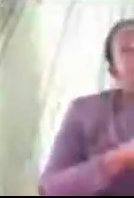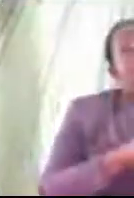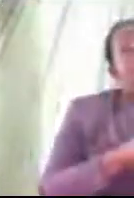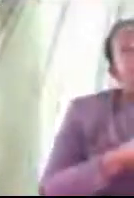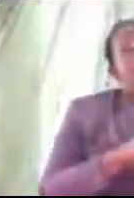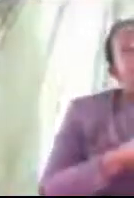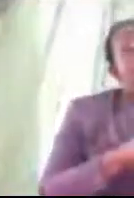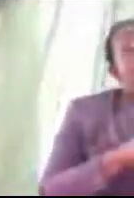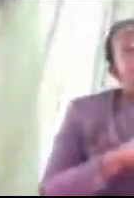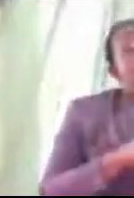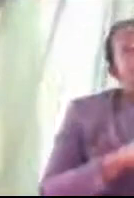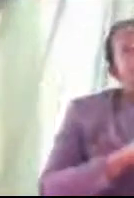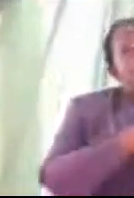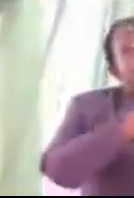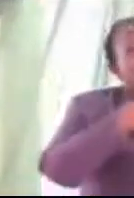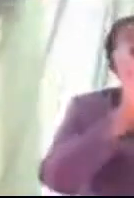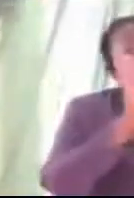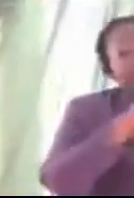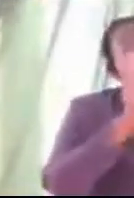history